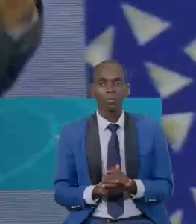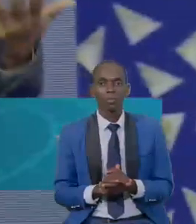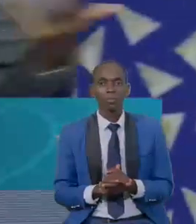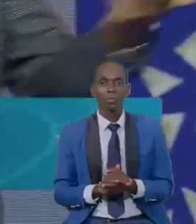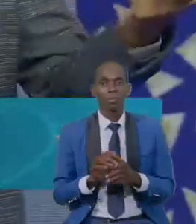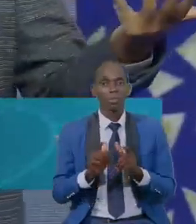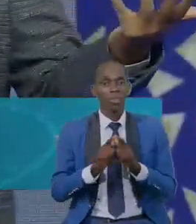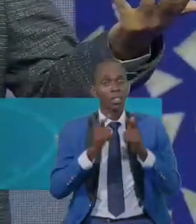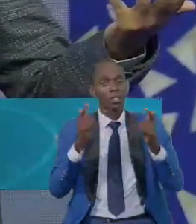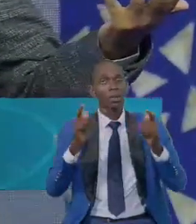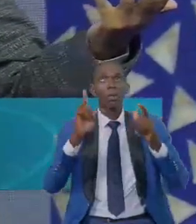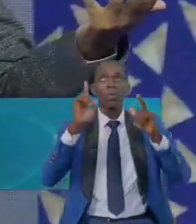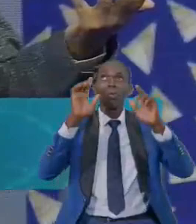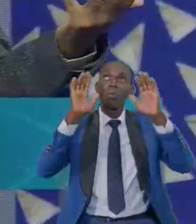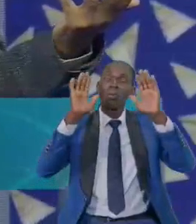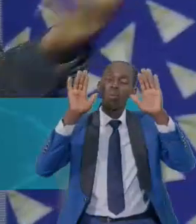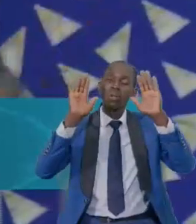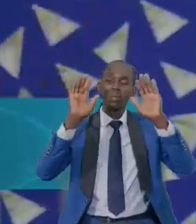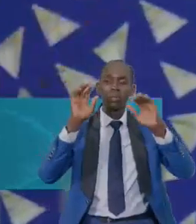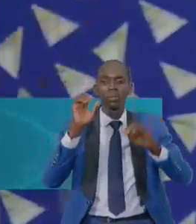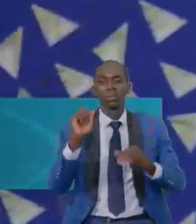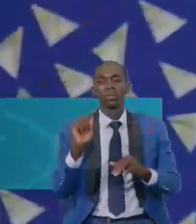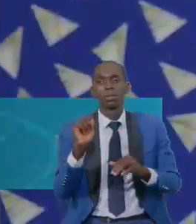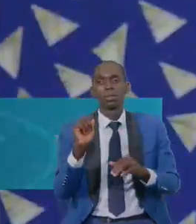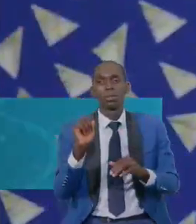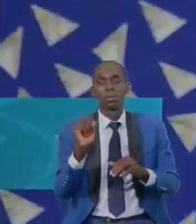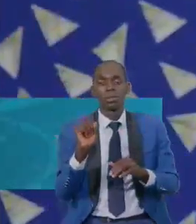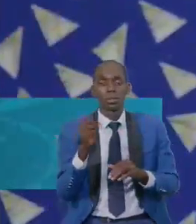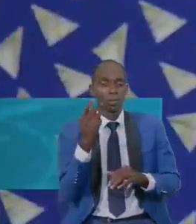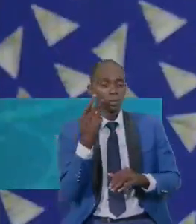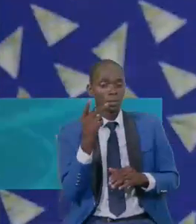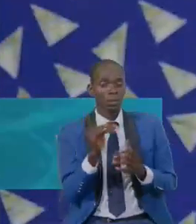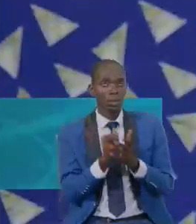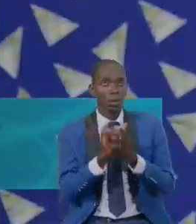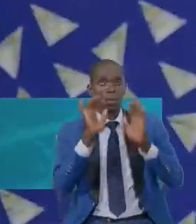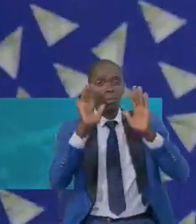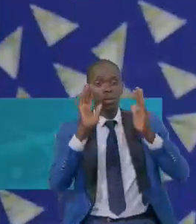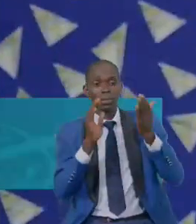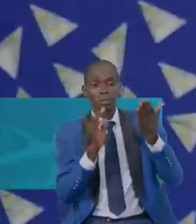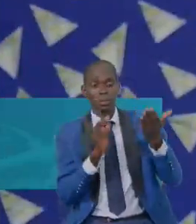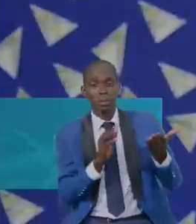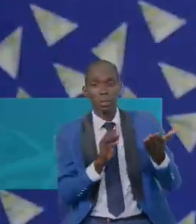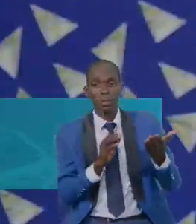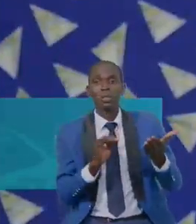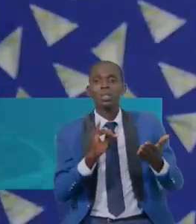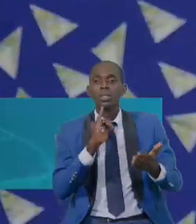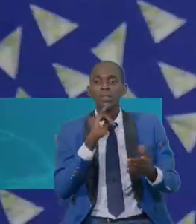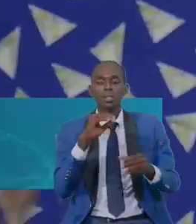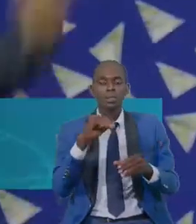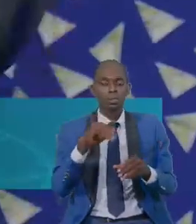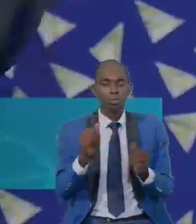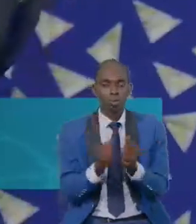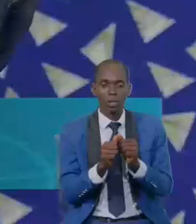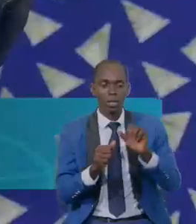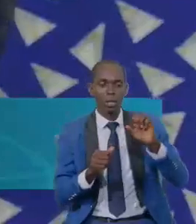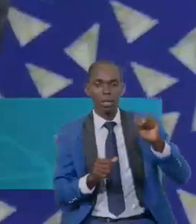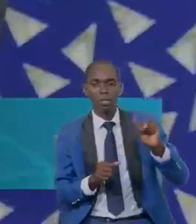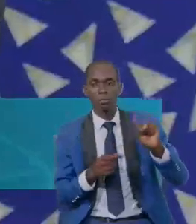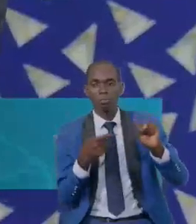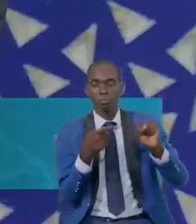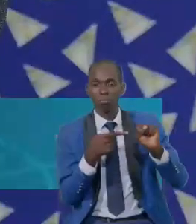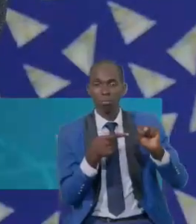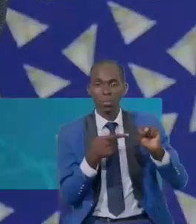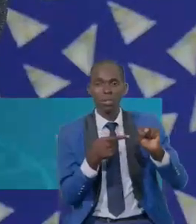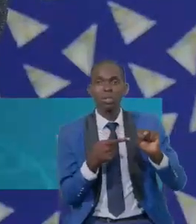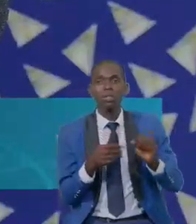Great wonders. You see that wonder there? It's in the plural. The wonder